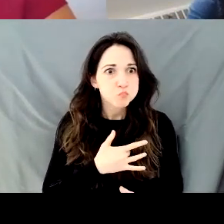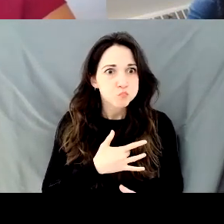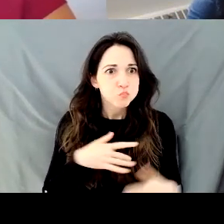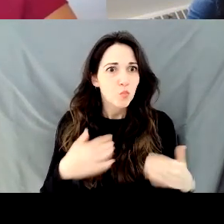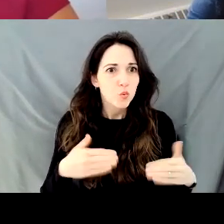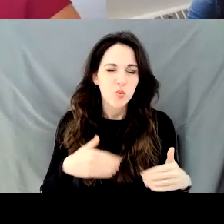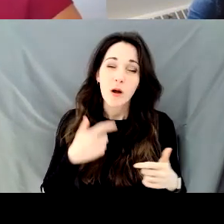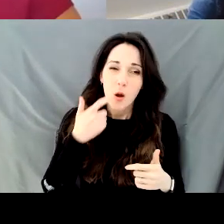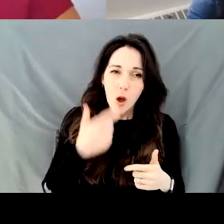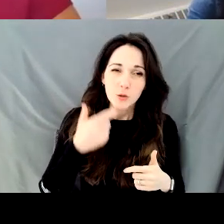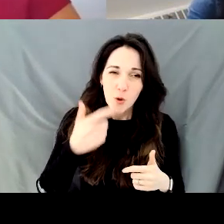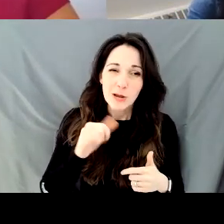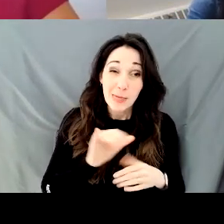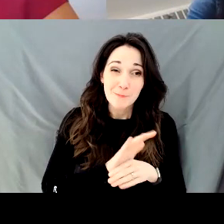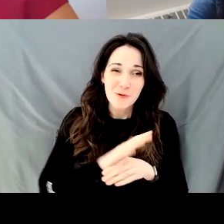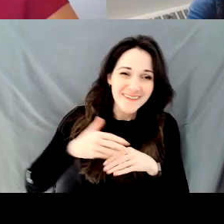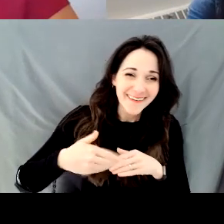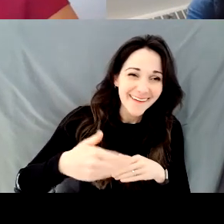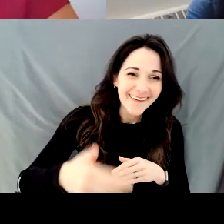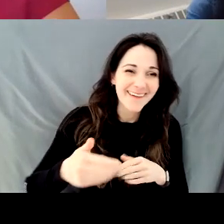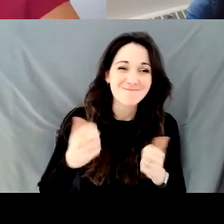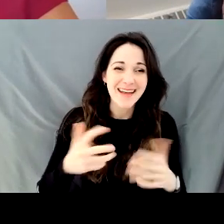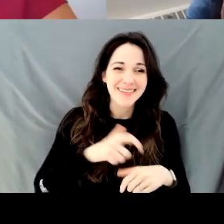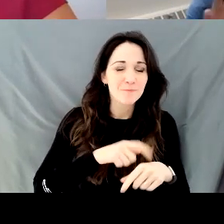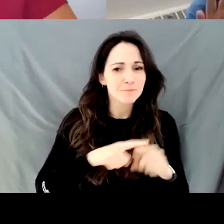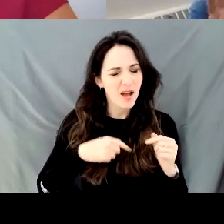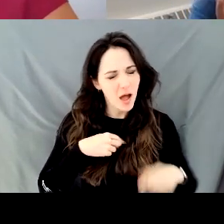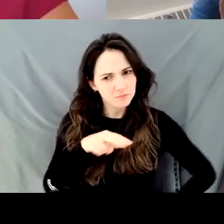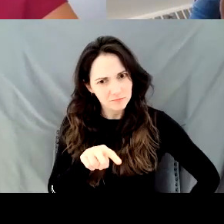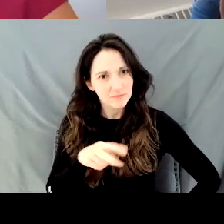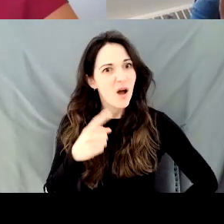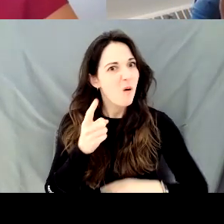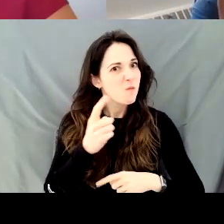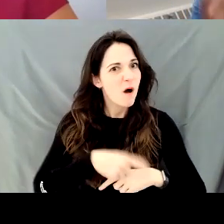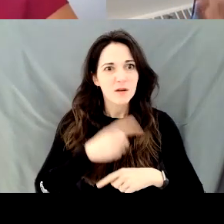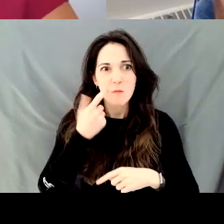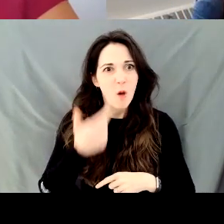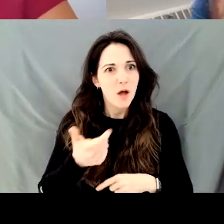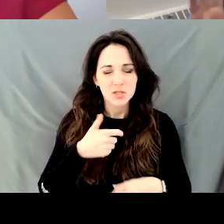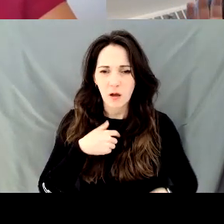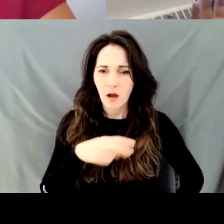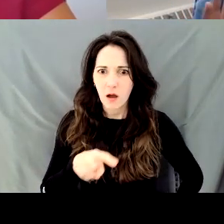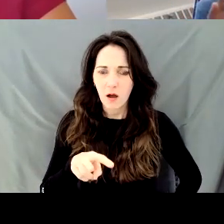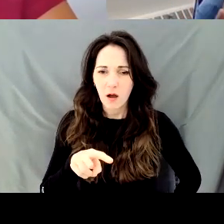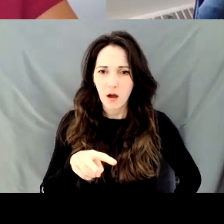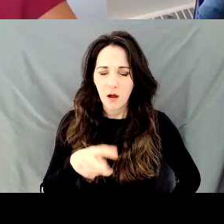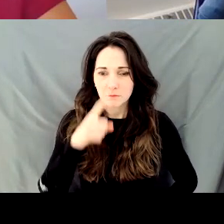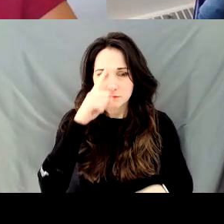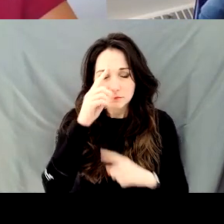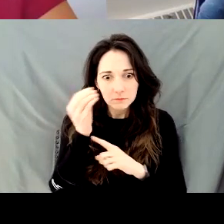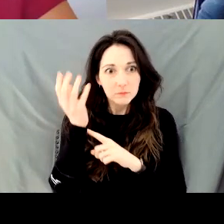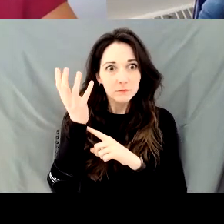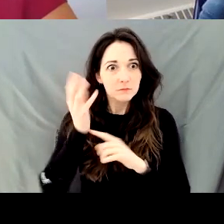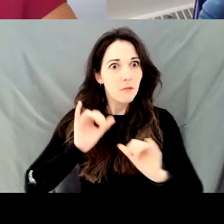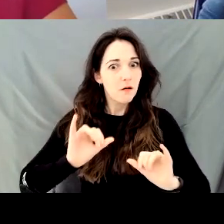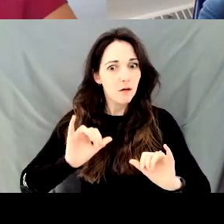one of the times when I heard it and it just clicked of like, for me to like this line of like, I'm